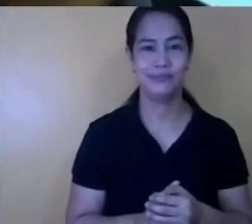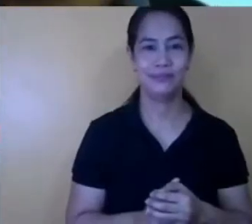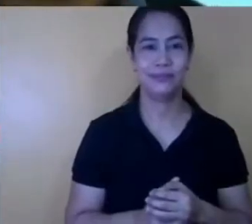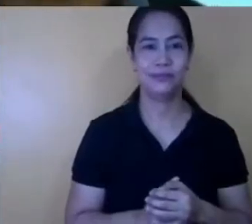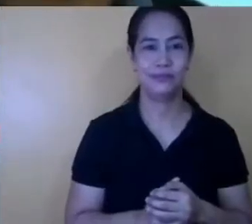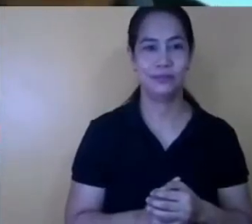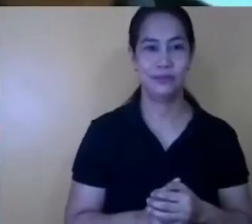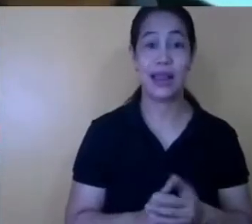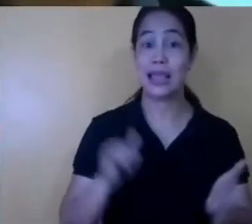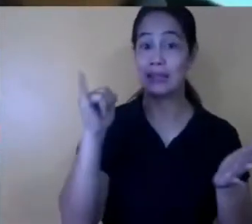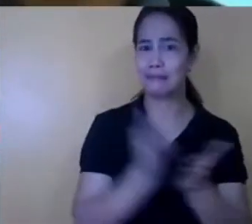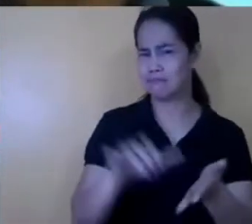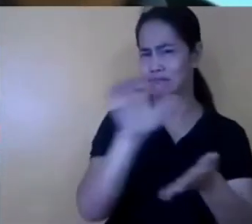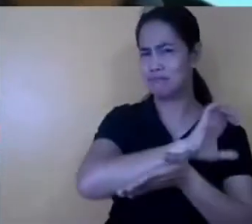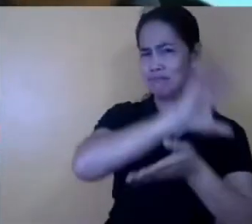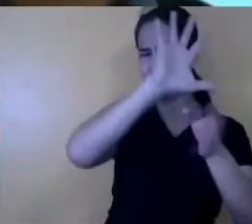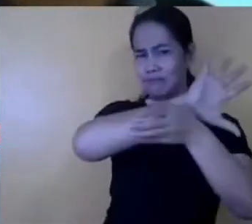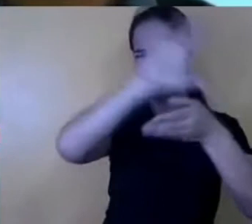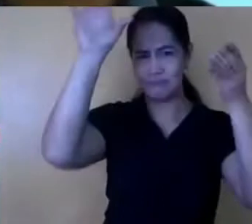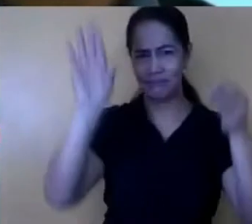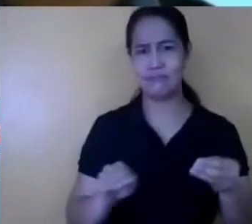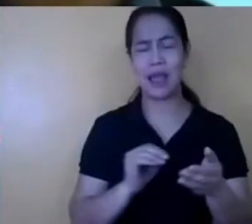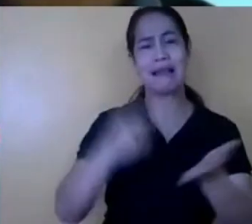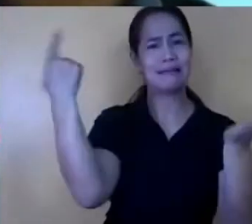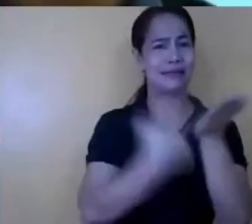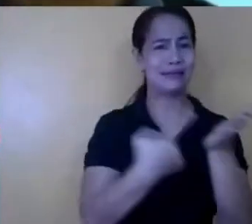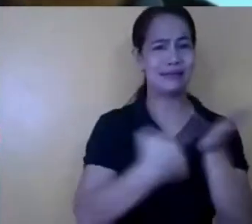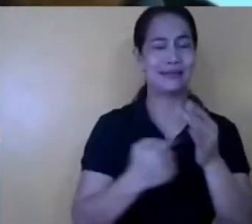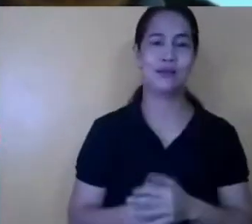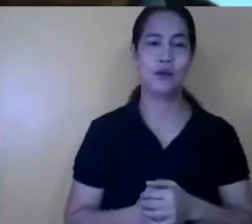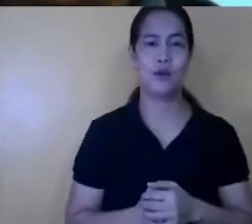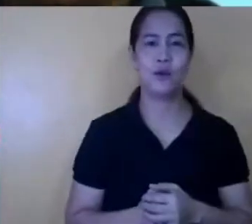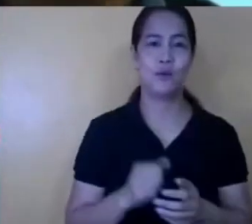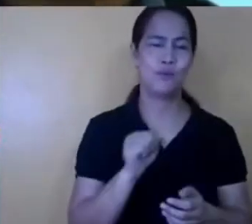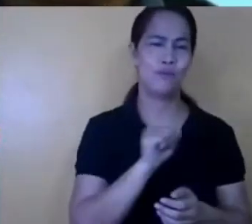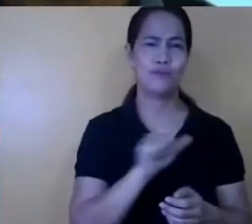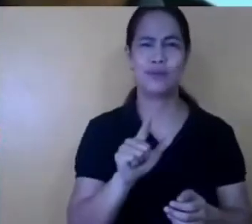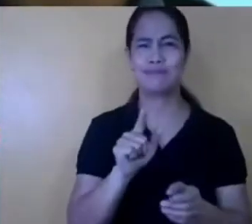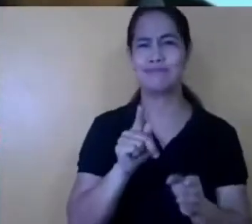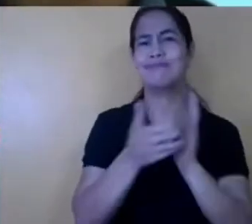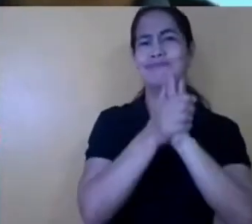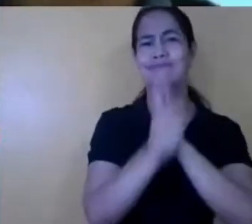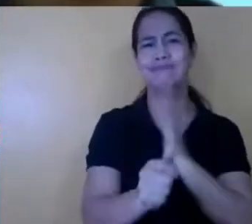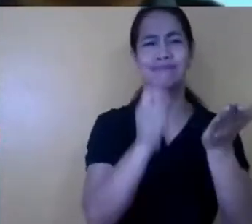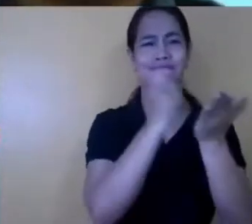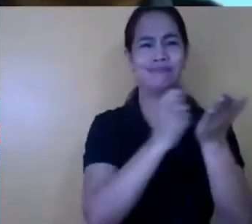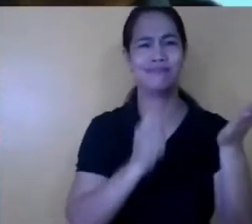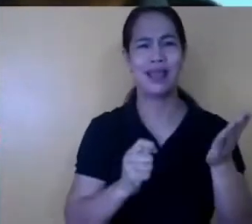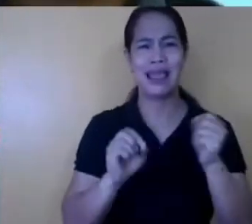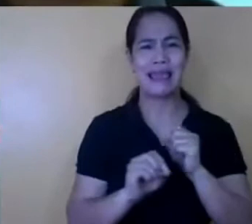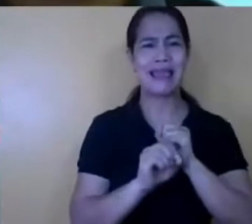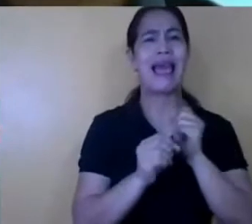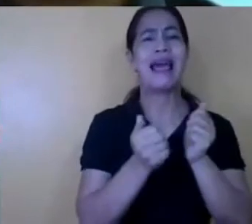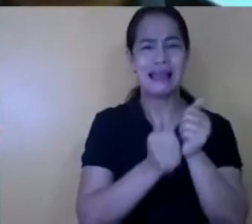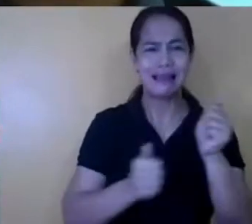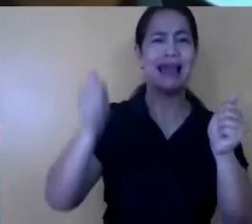ends our discussion on the proficient tool and highly proficient tool for